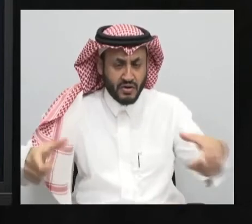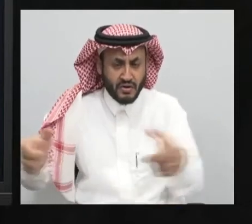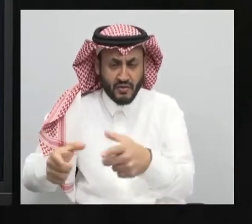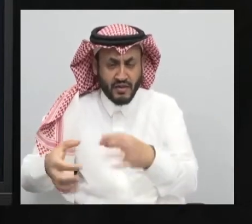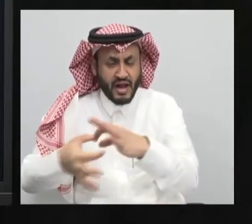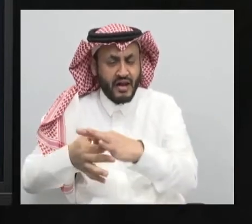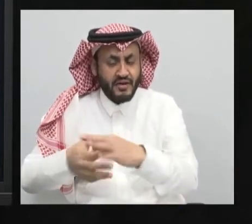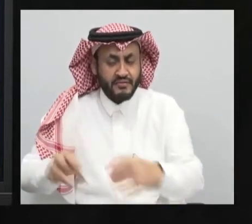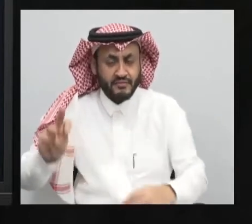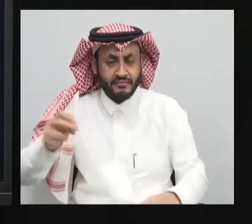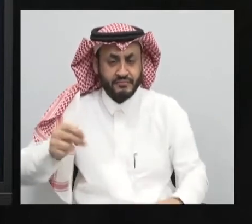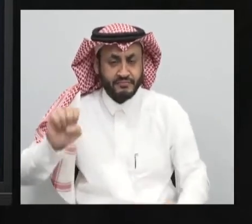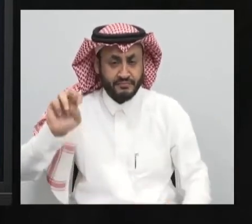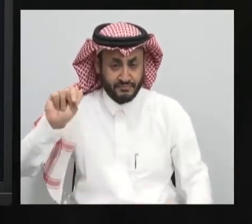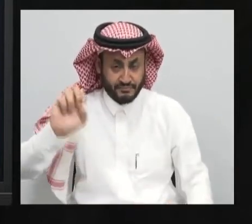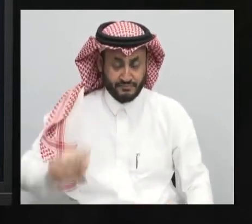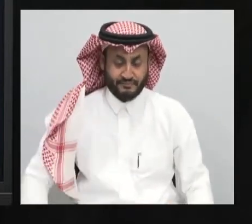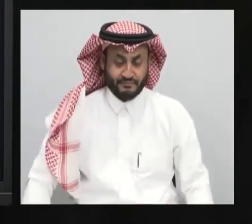you use when, okay?